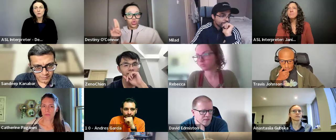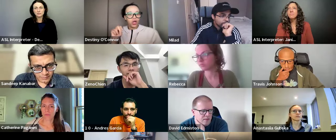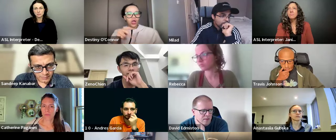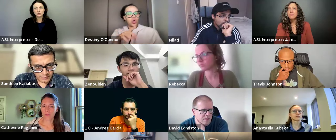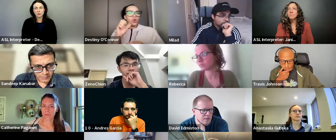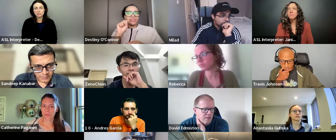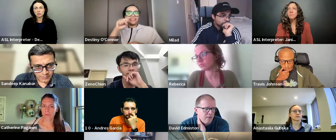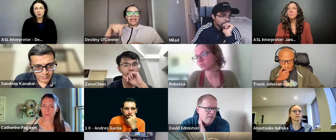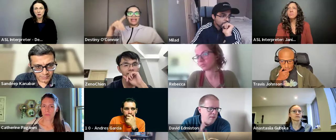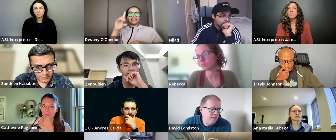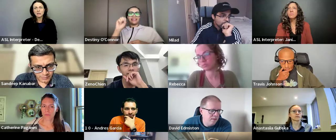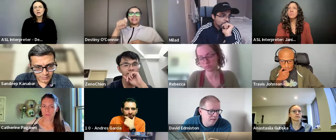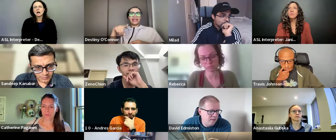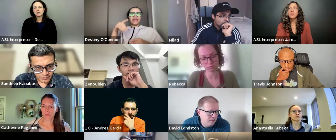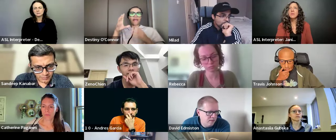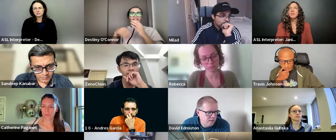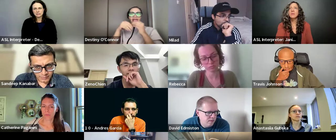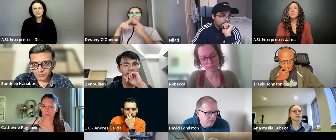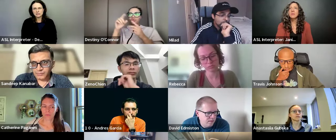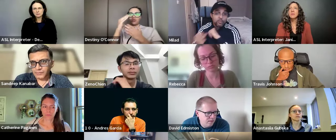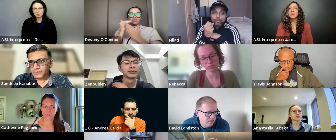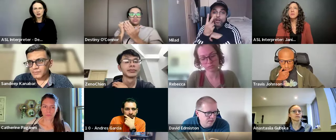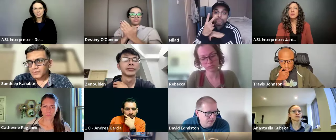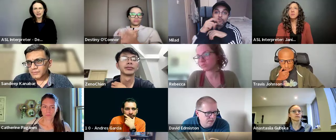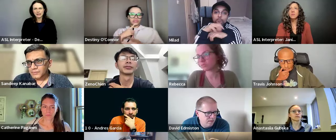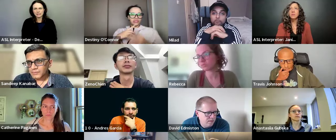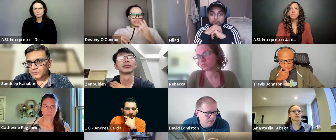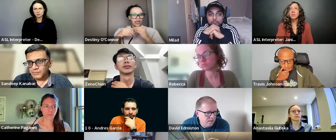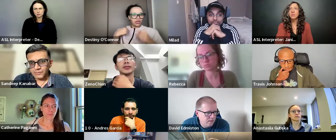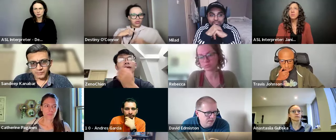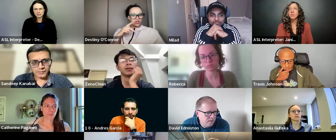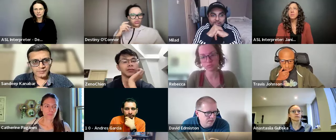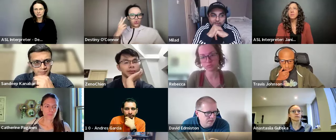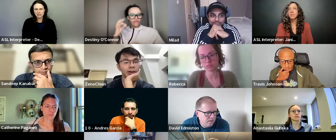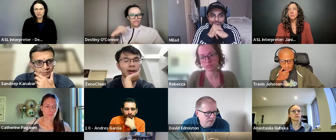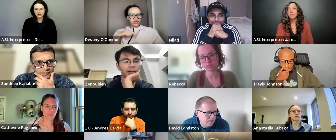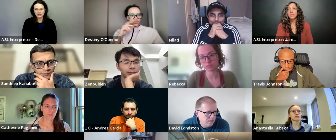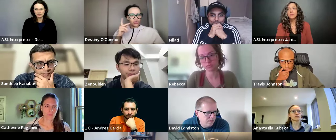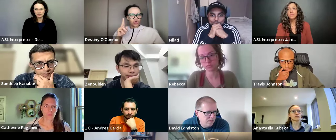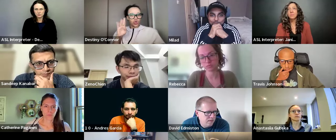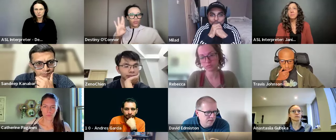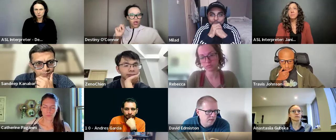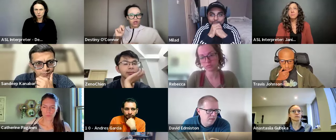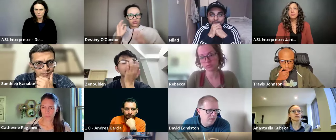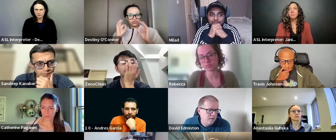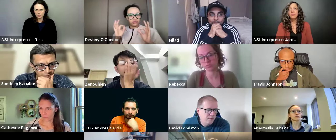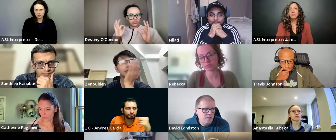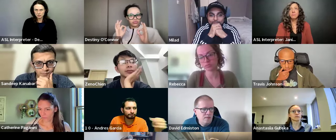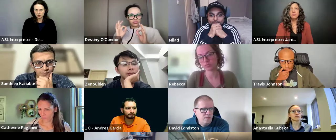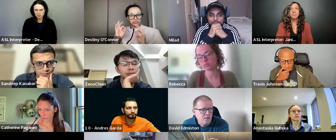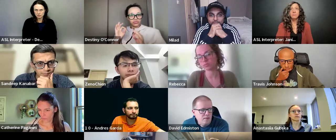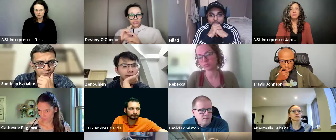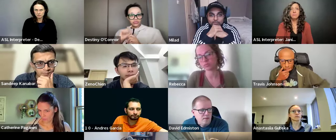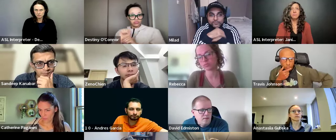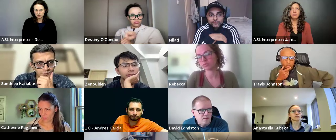Yeah, the 12 of us that are going to KubeCon. Sandeep had added to the list saying there were 12 of us